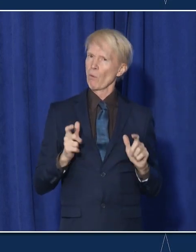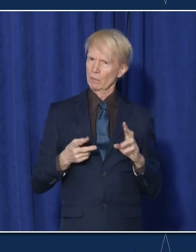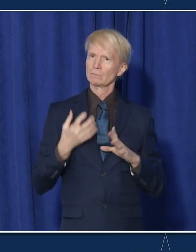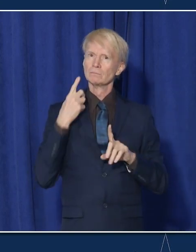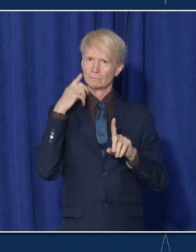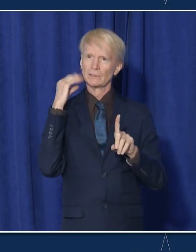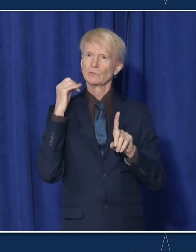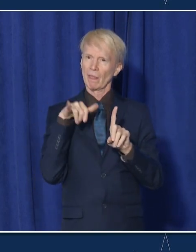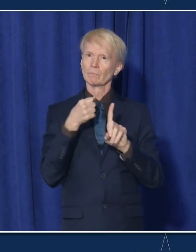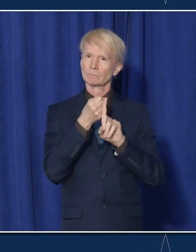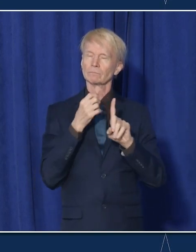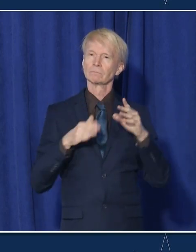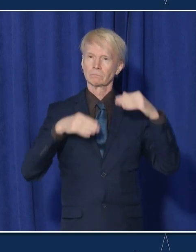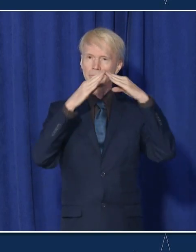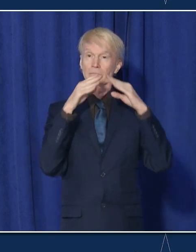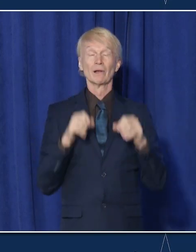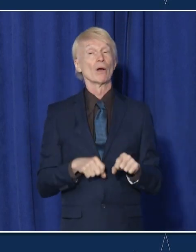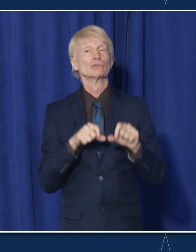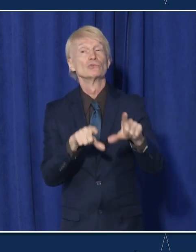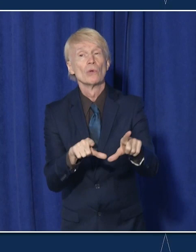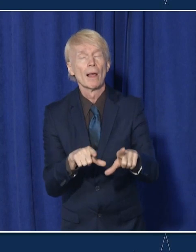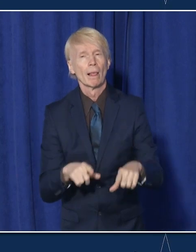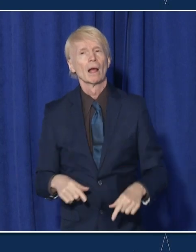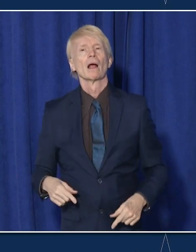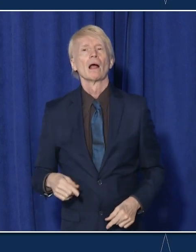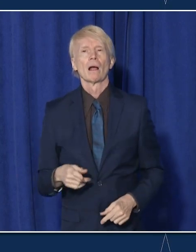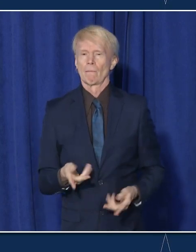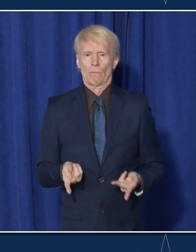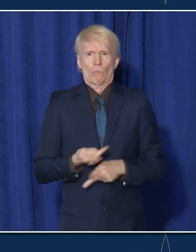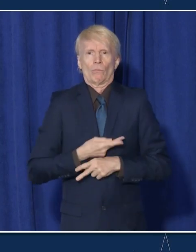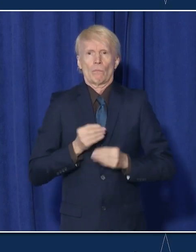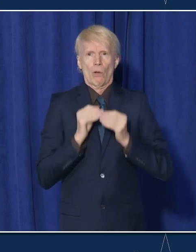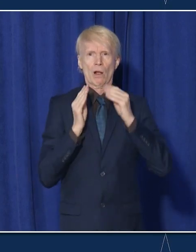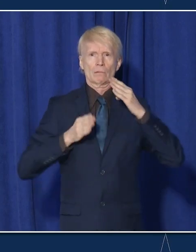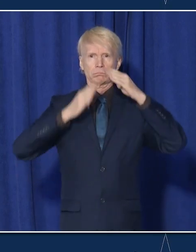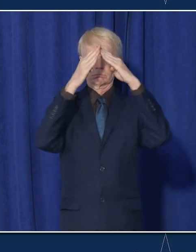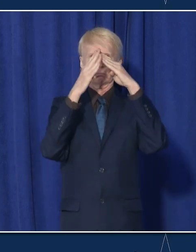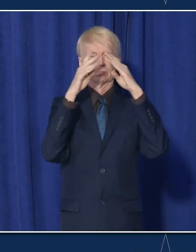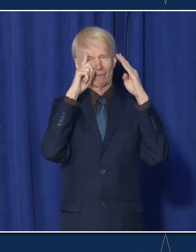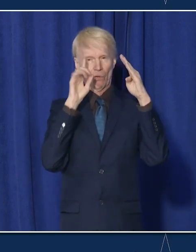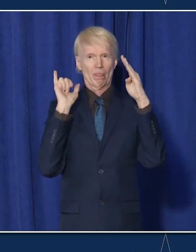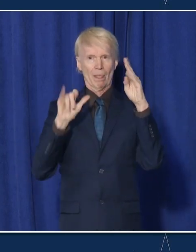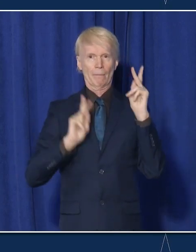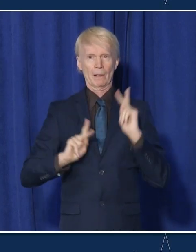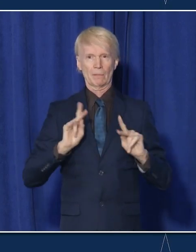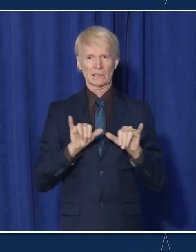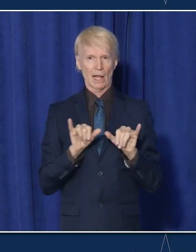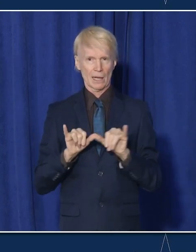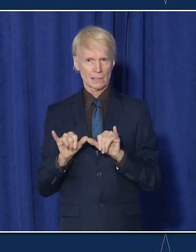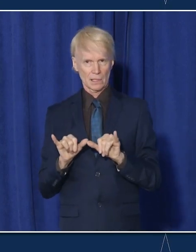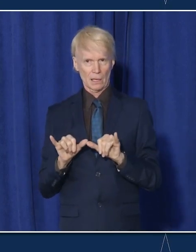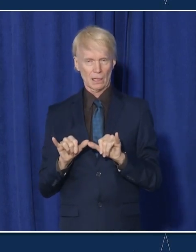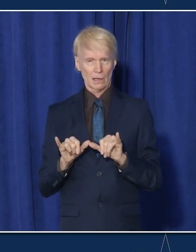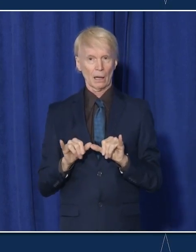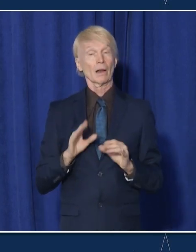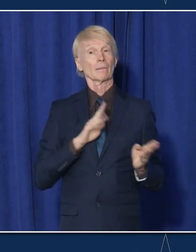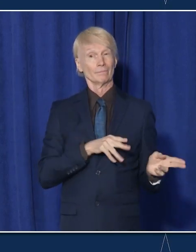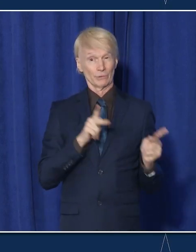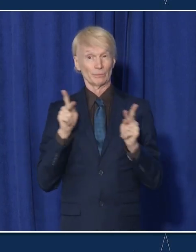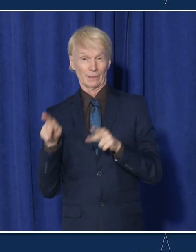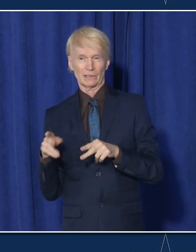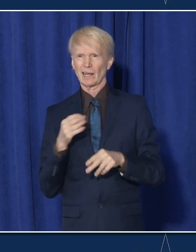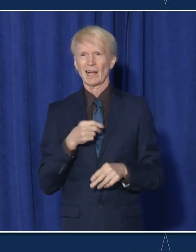surge. In fact, Australia had way more cases per population and was actually doing